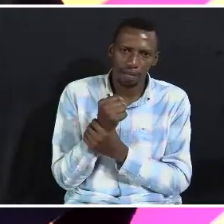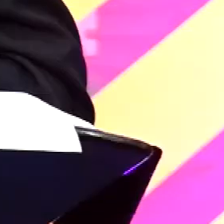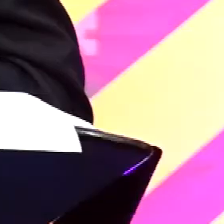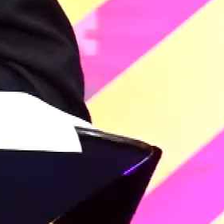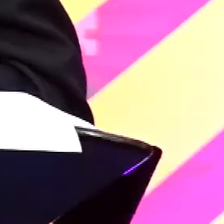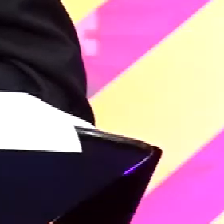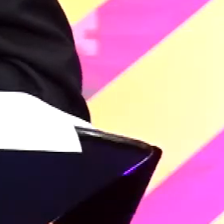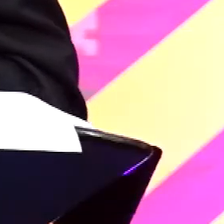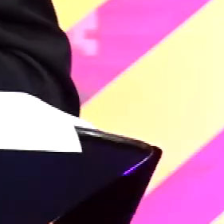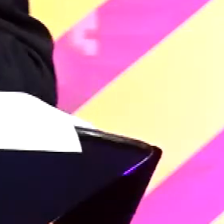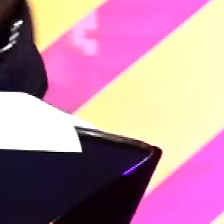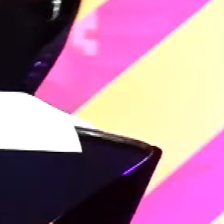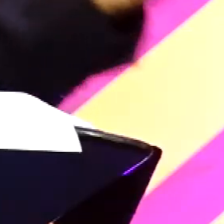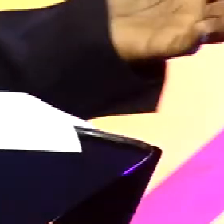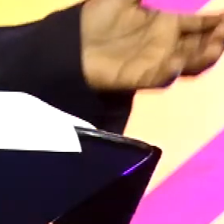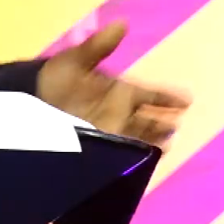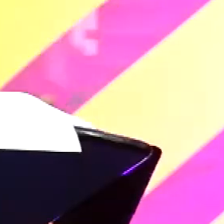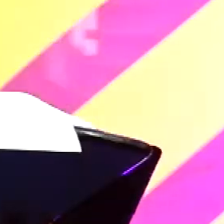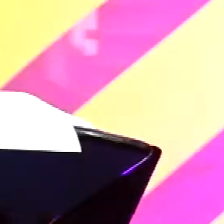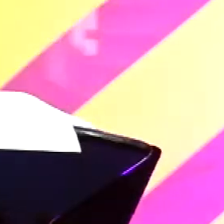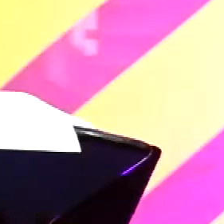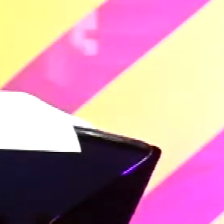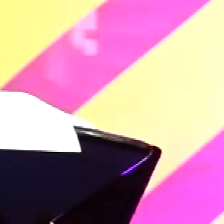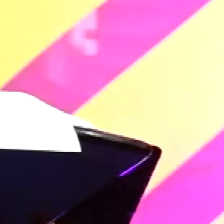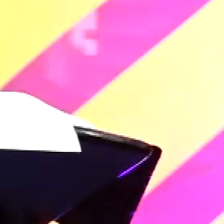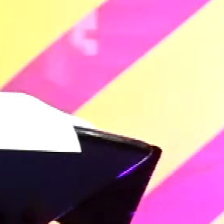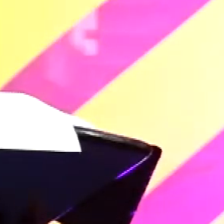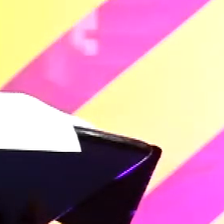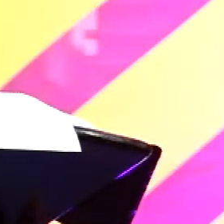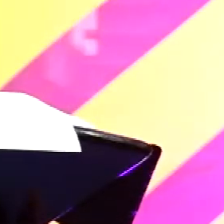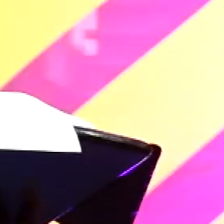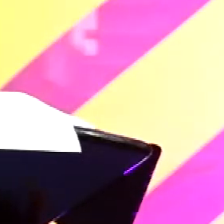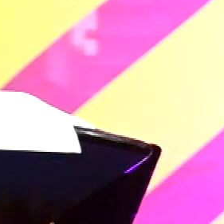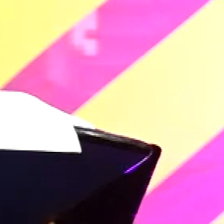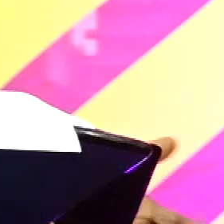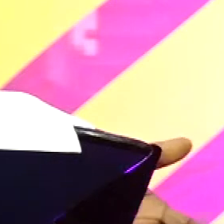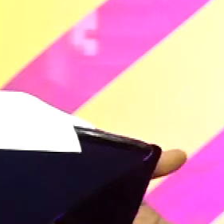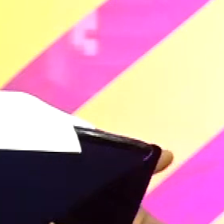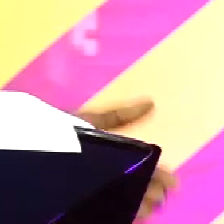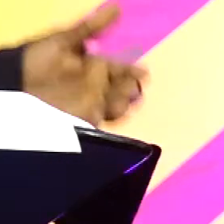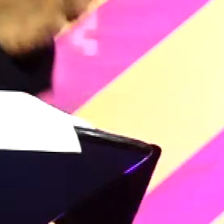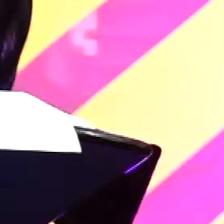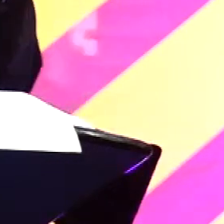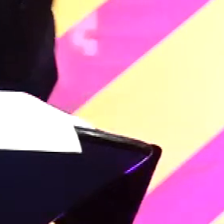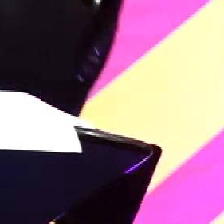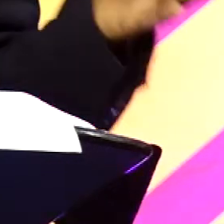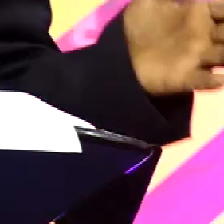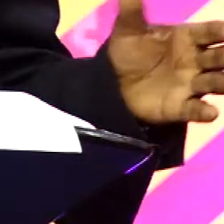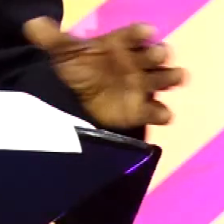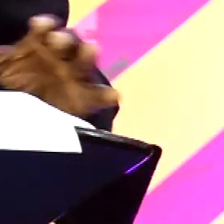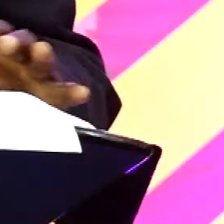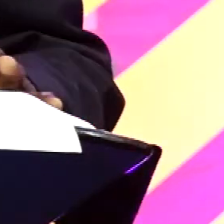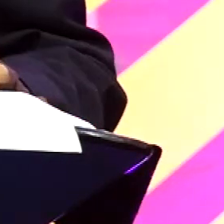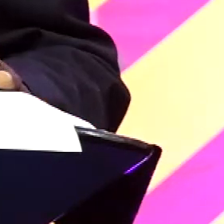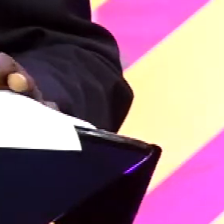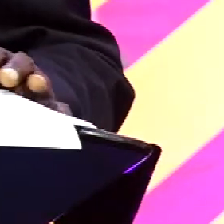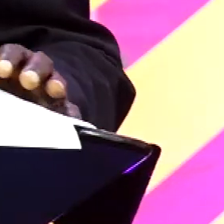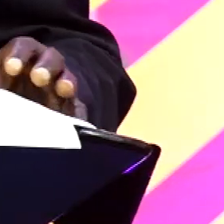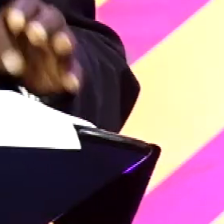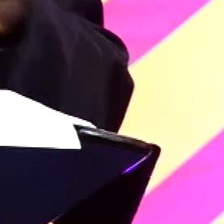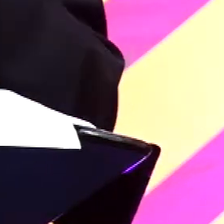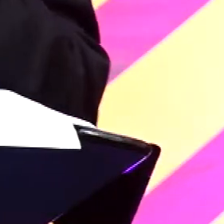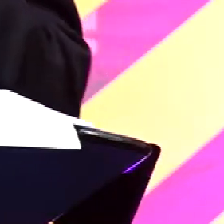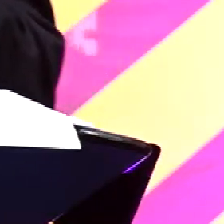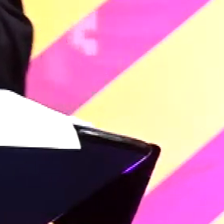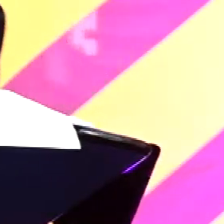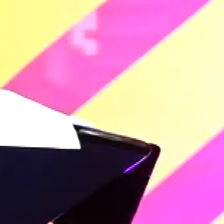murmur against God, but strengthened his soul by dwelling upon the evidence of the Lord's goodness and fullness.